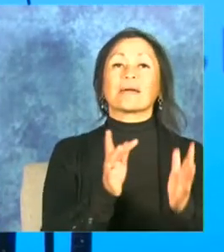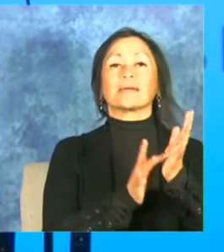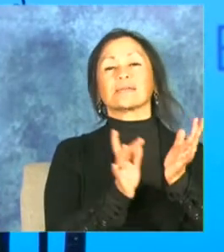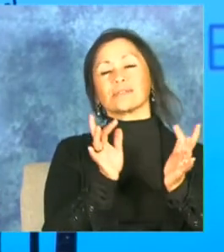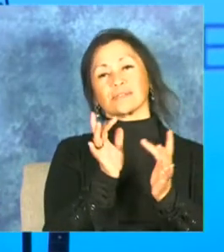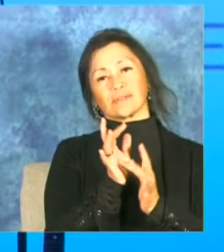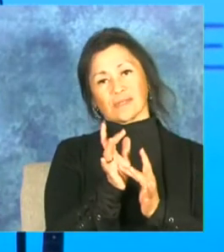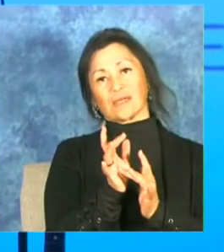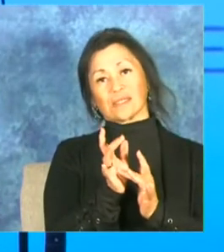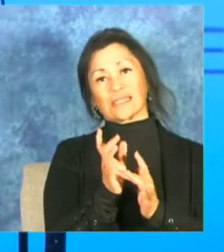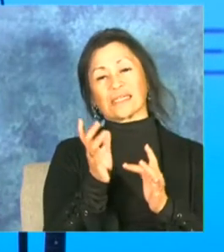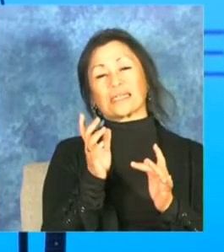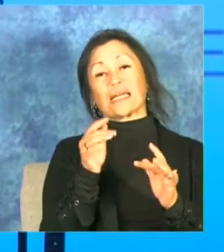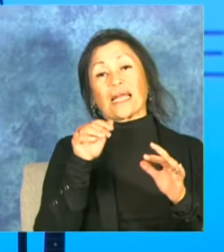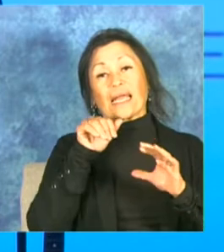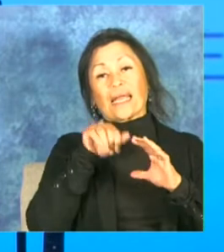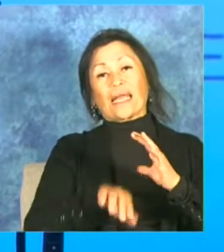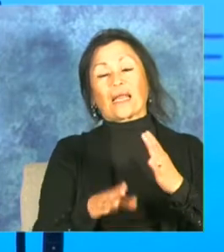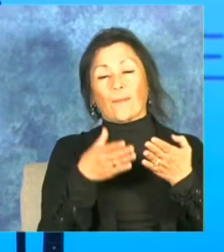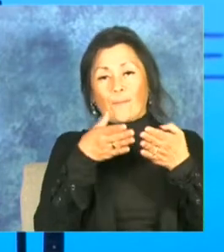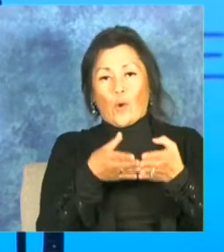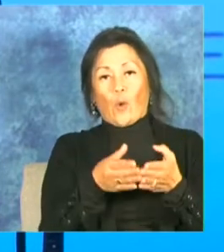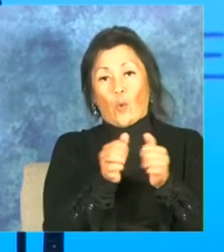Jesus in the boat.